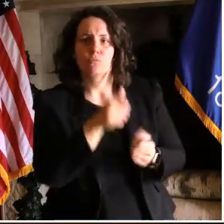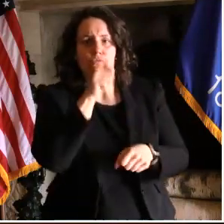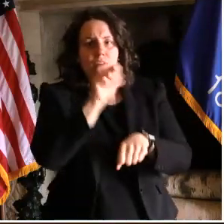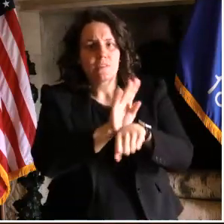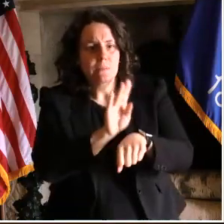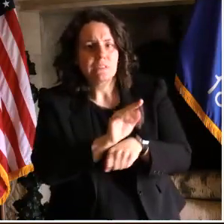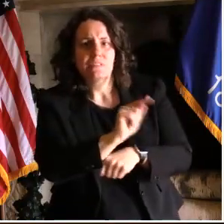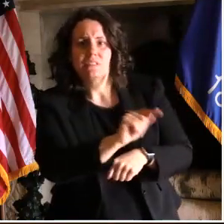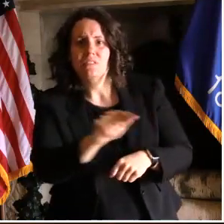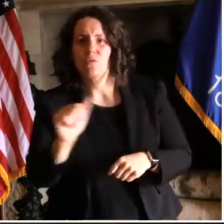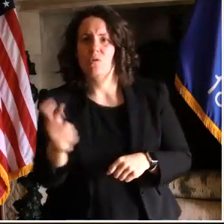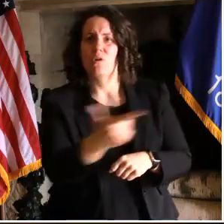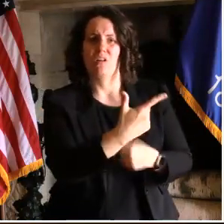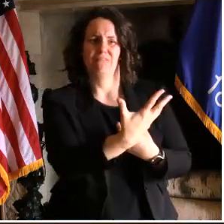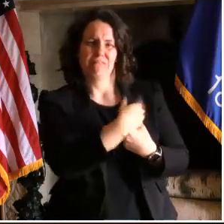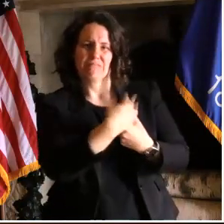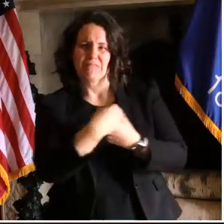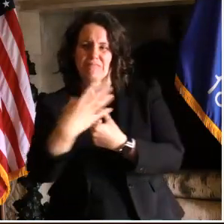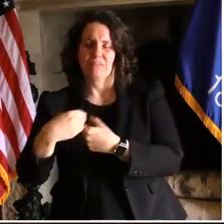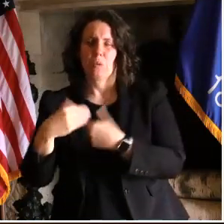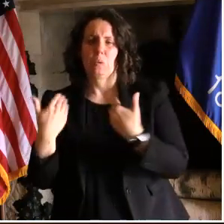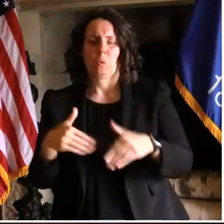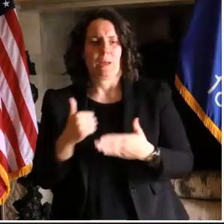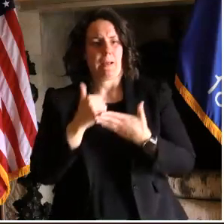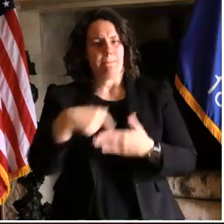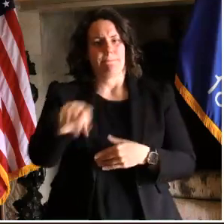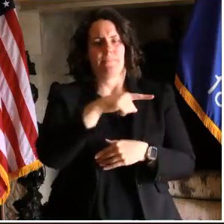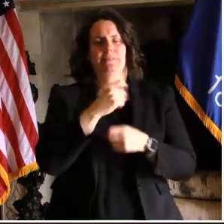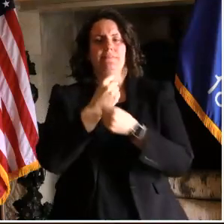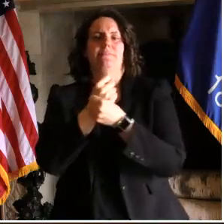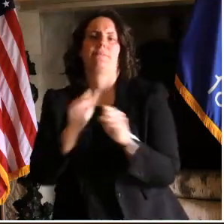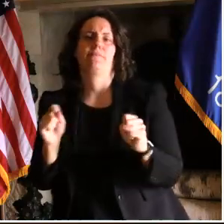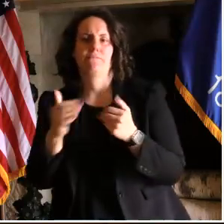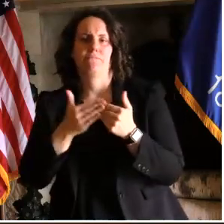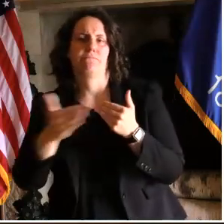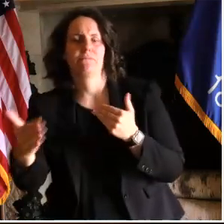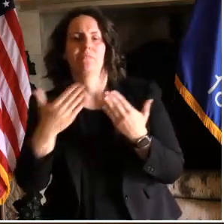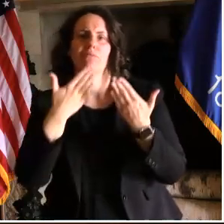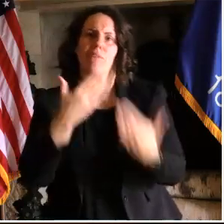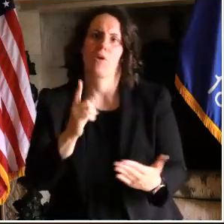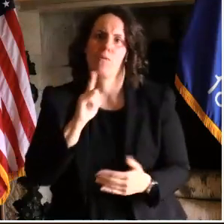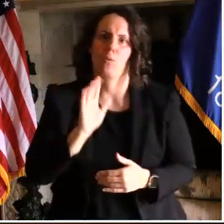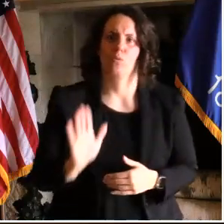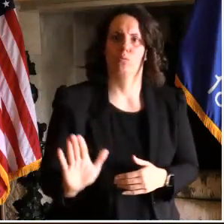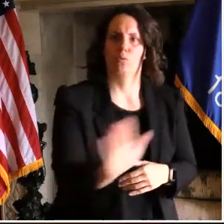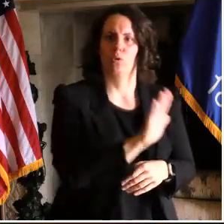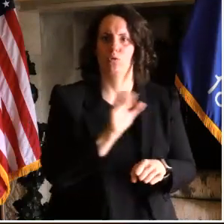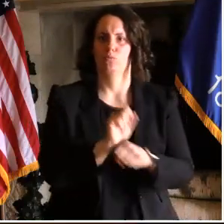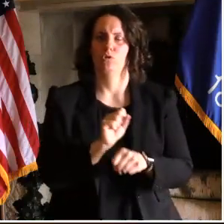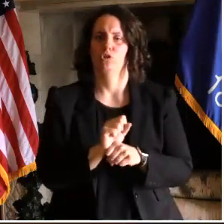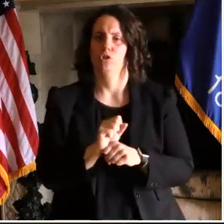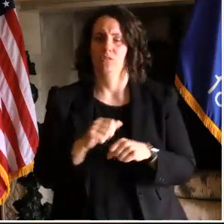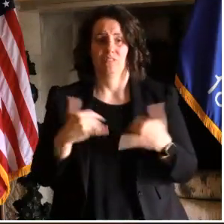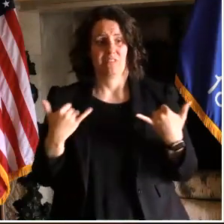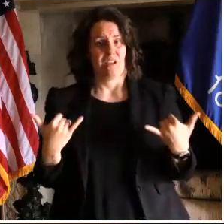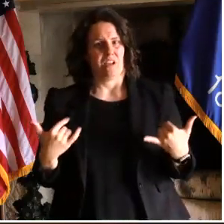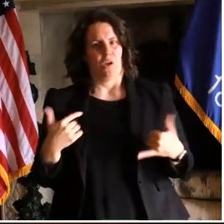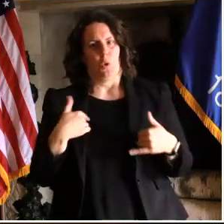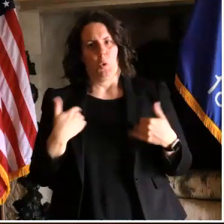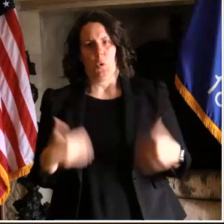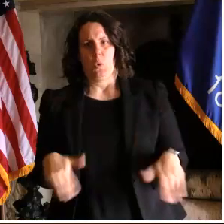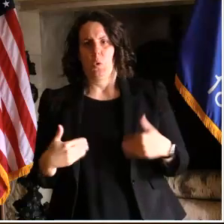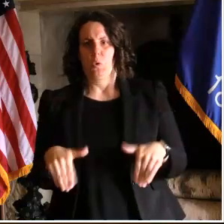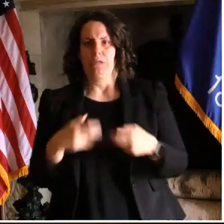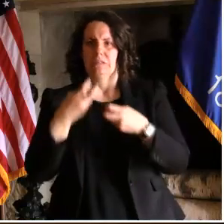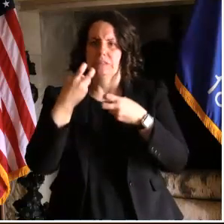and safety of Wisconsin residents. Thank you for your efforts during this challenging time. They are greatly appreciated. And now